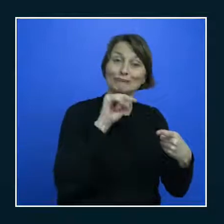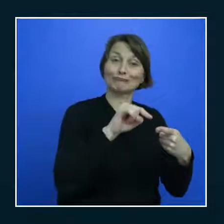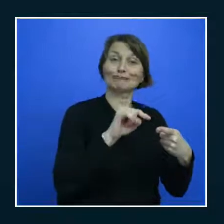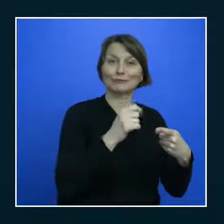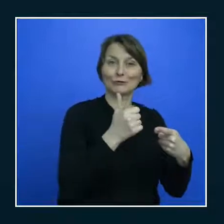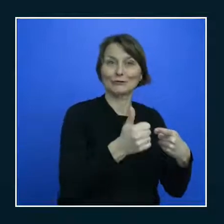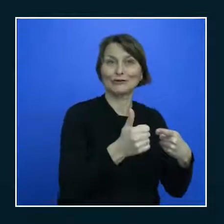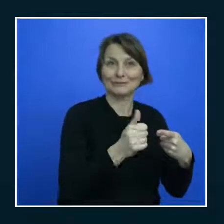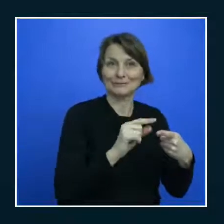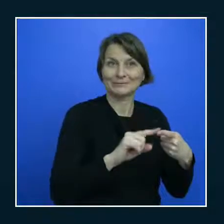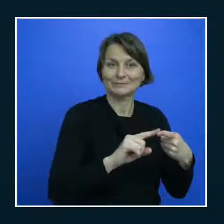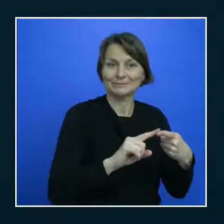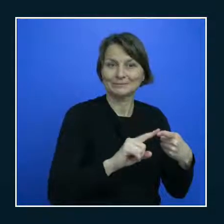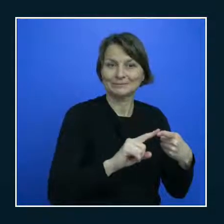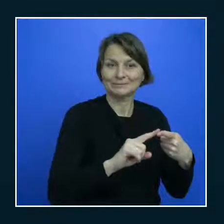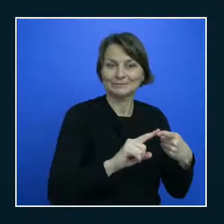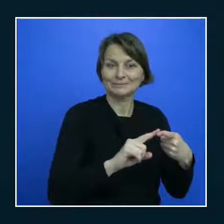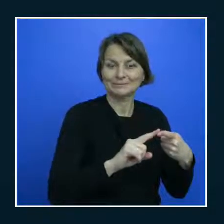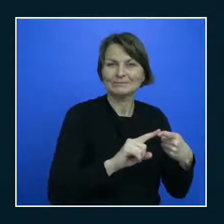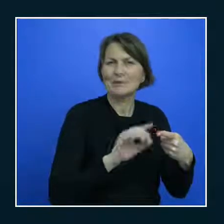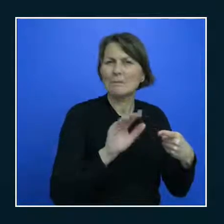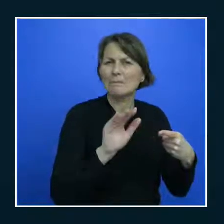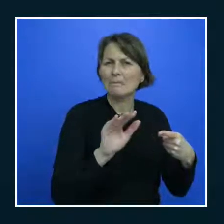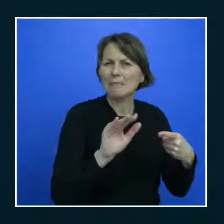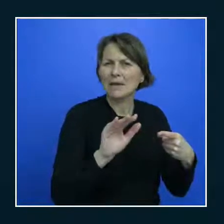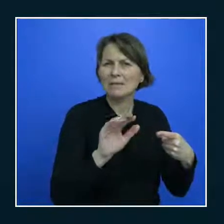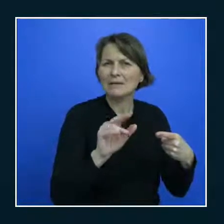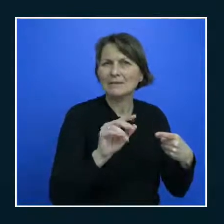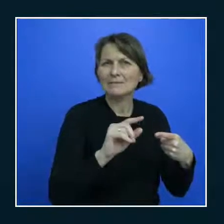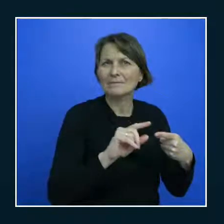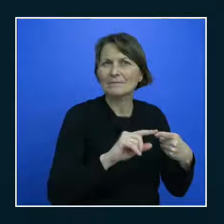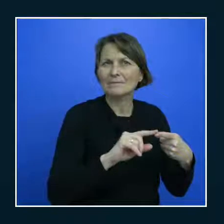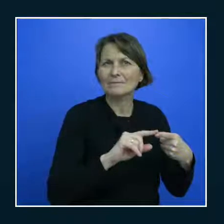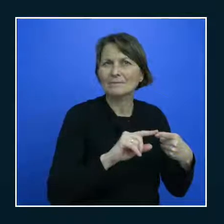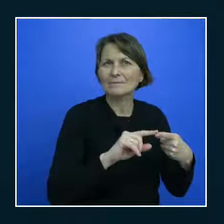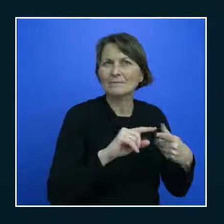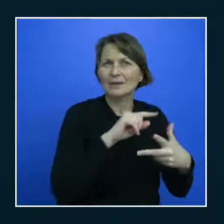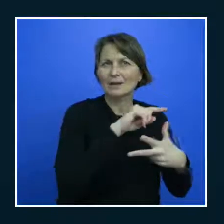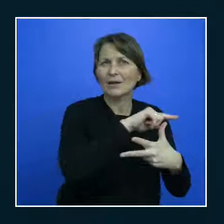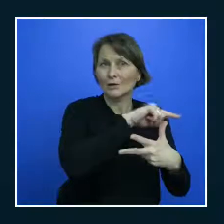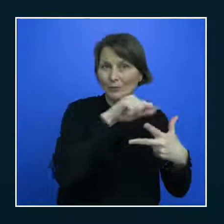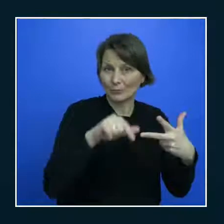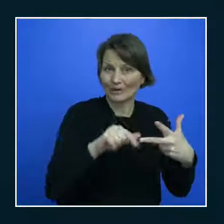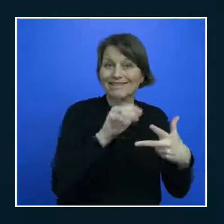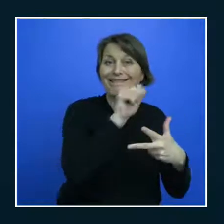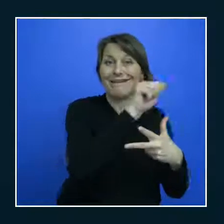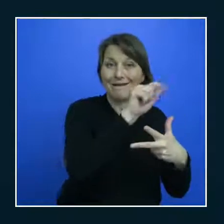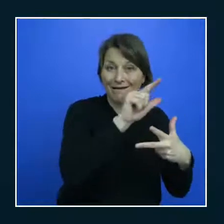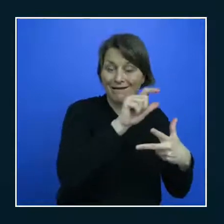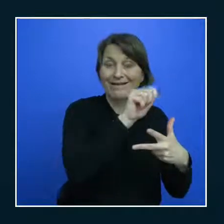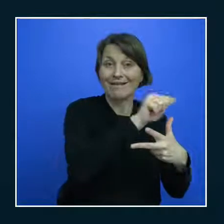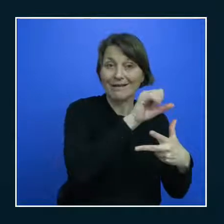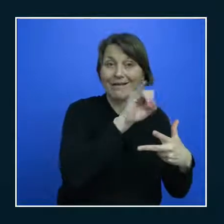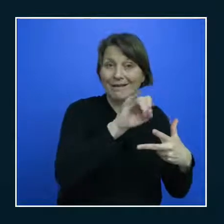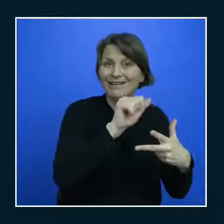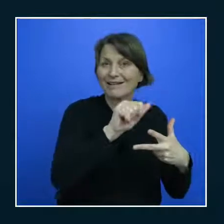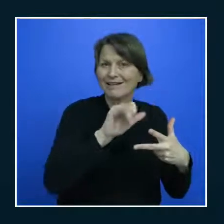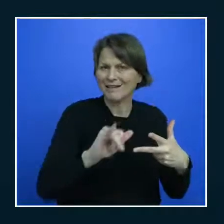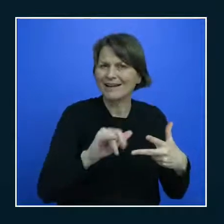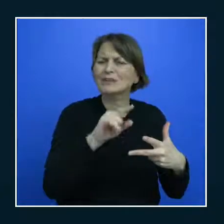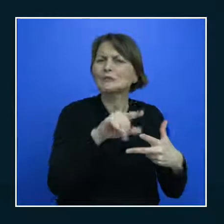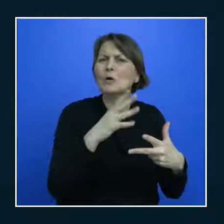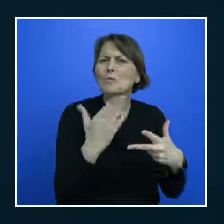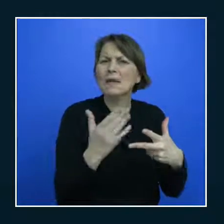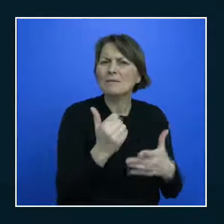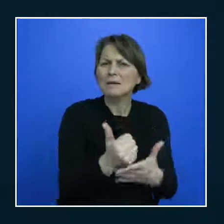So maybe you can tell a little bit more about the semantic search capability in Azure